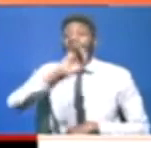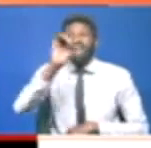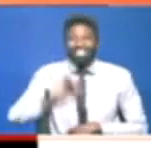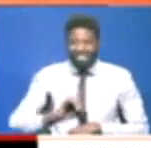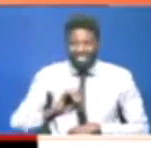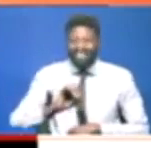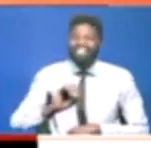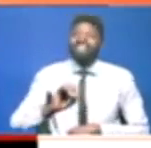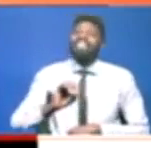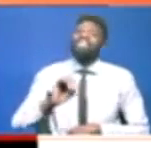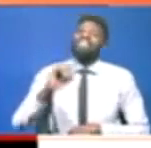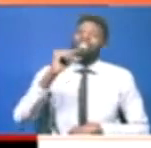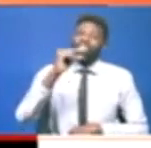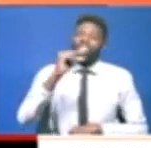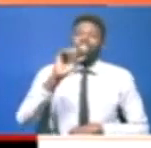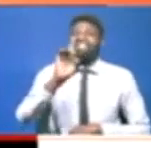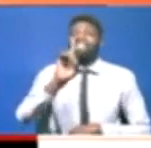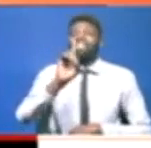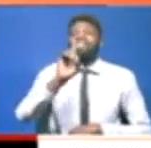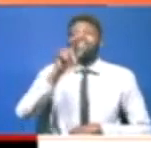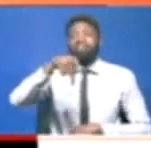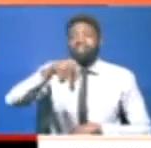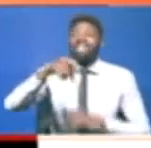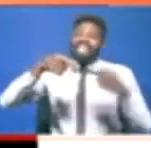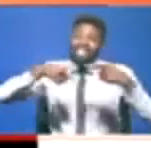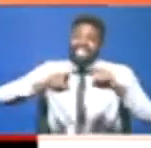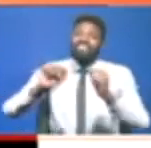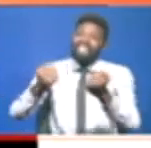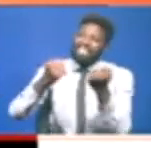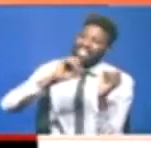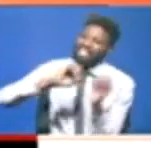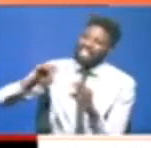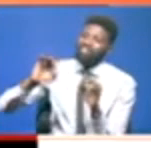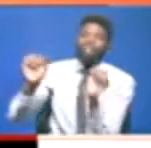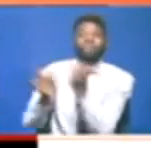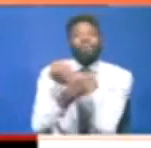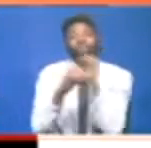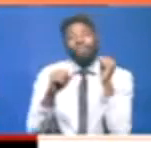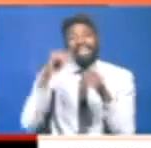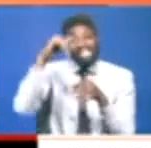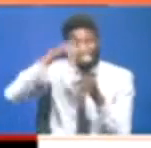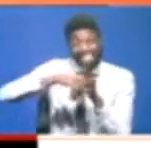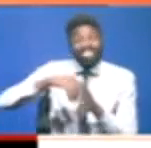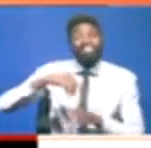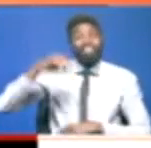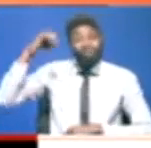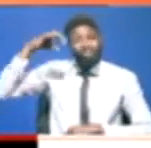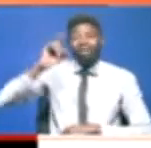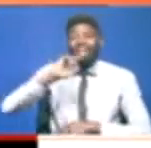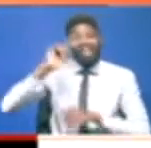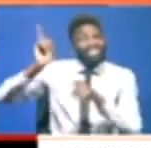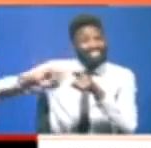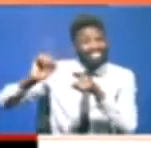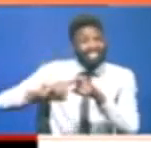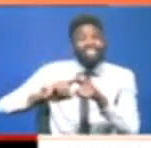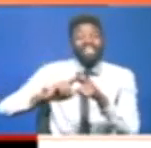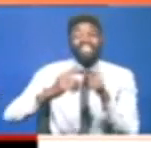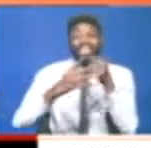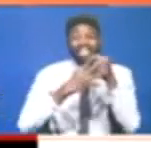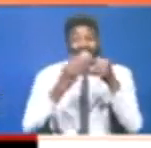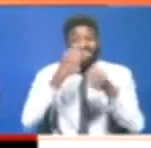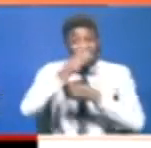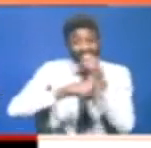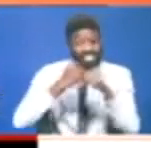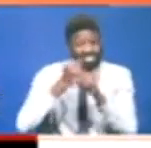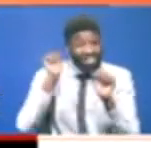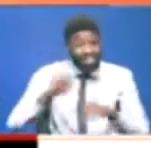and they're not able now to save, they're not saving, and remember they're doing Juakali, will they do Juakali up to 90 years? They won't. Up to 8 years, they